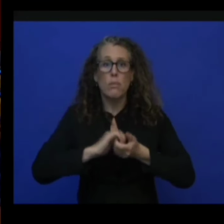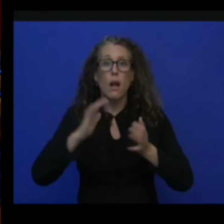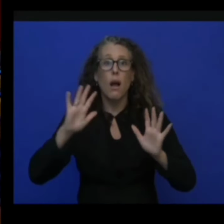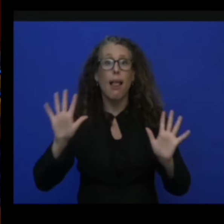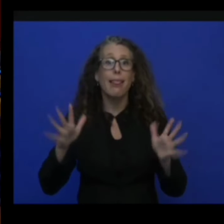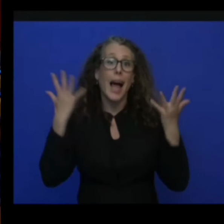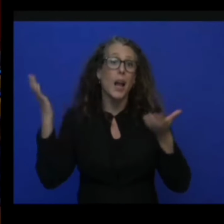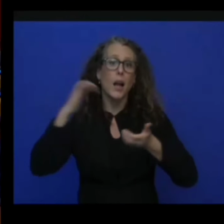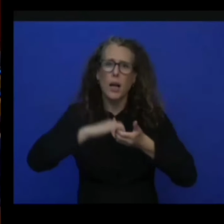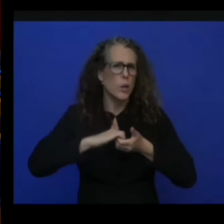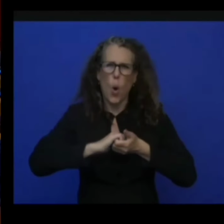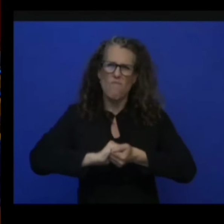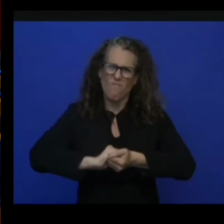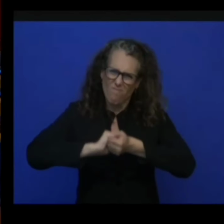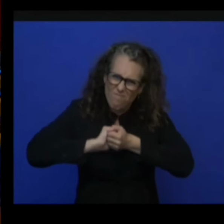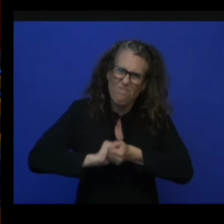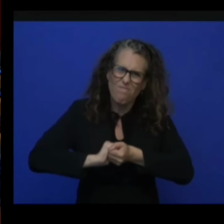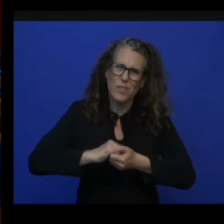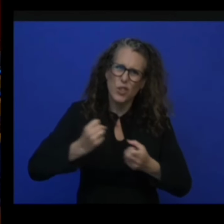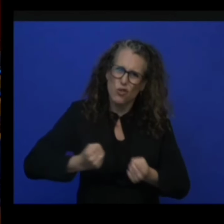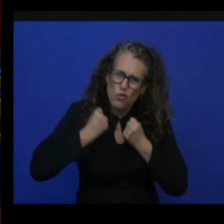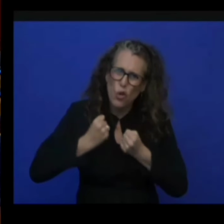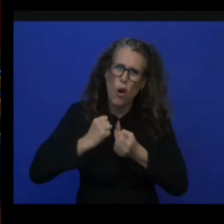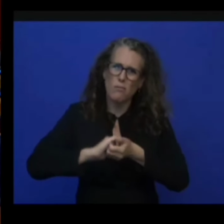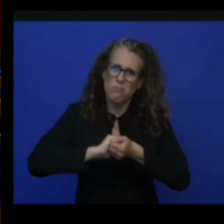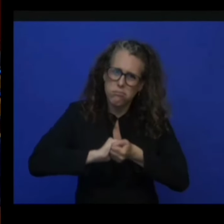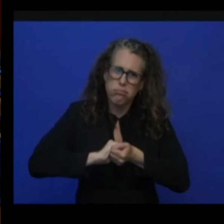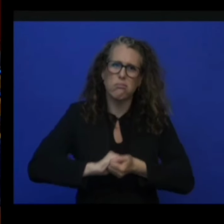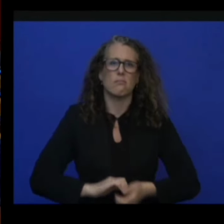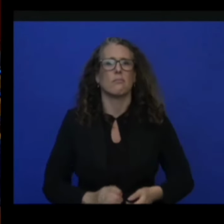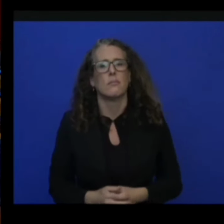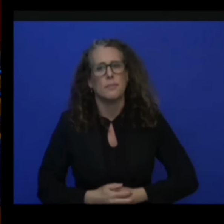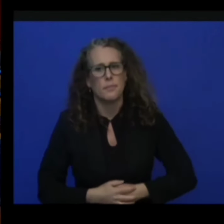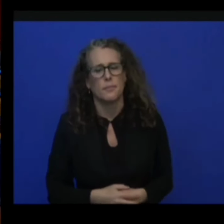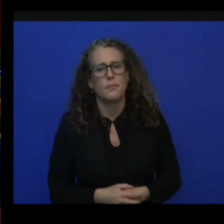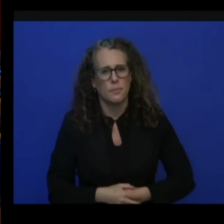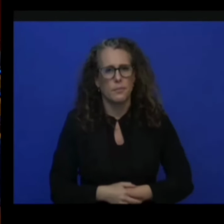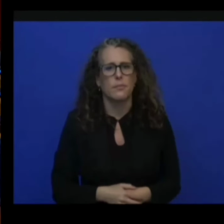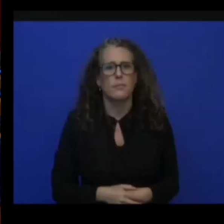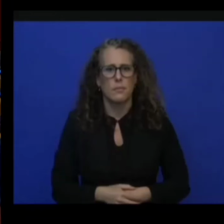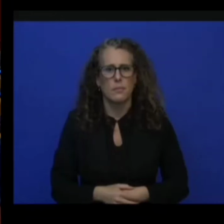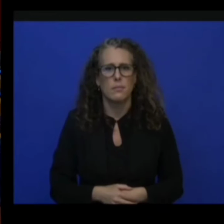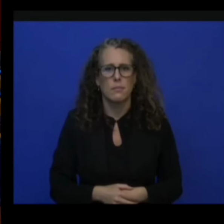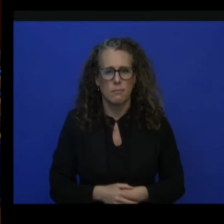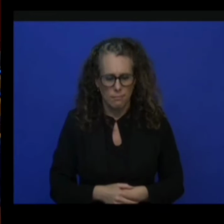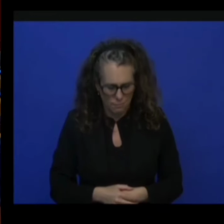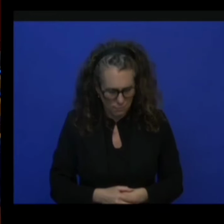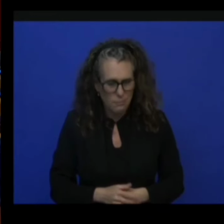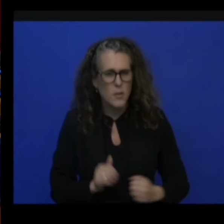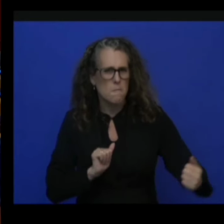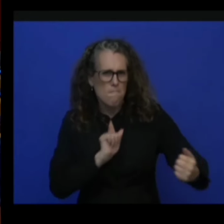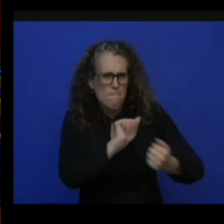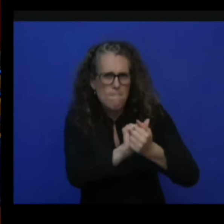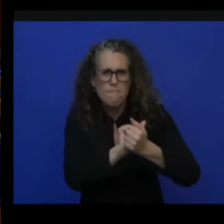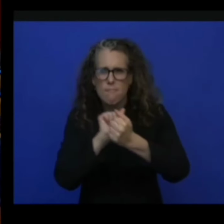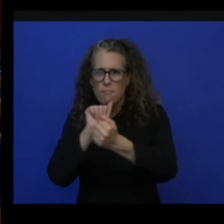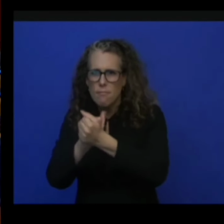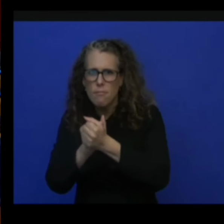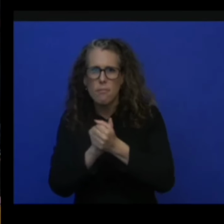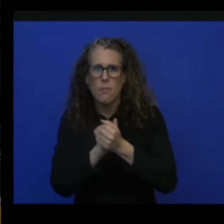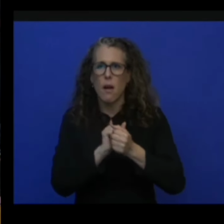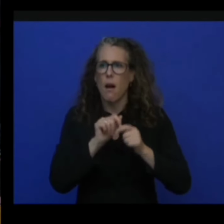require global solutions. We must build stronger partnerships across regions, sectors, and